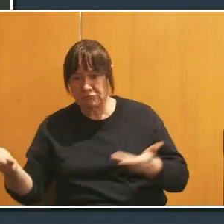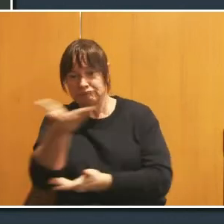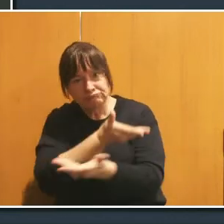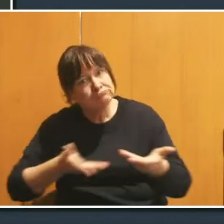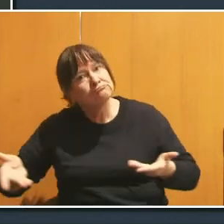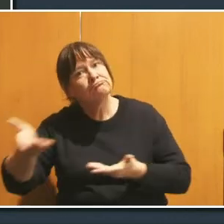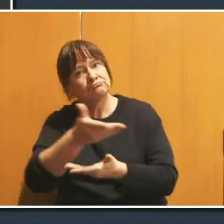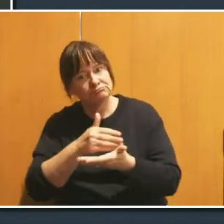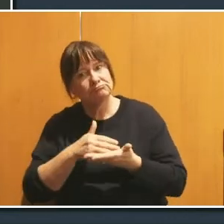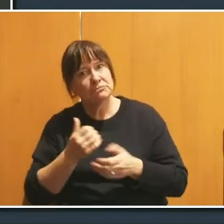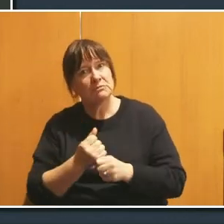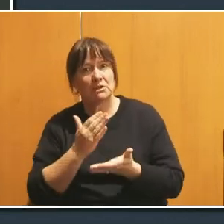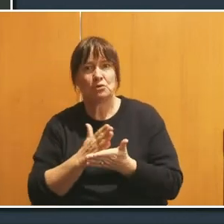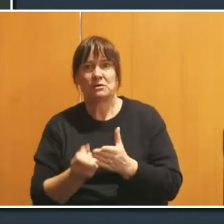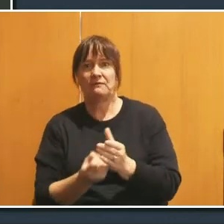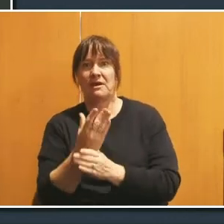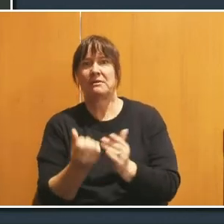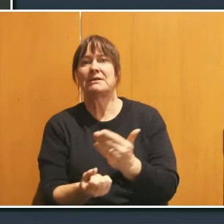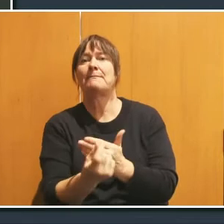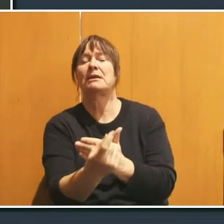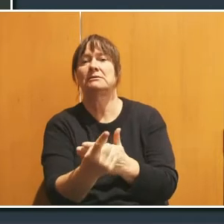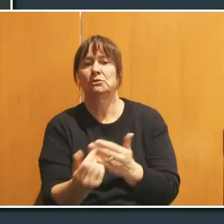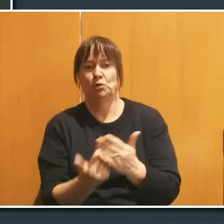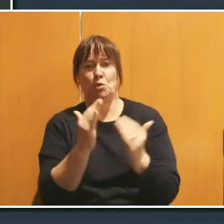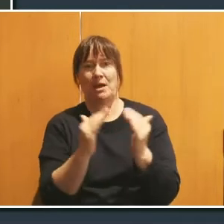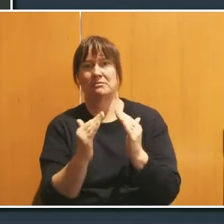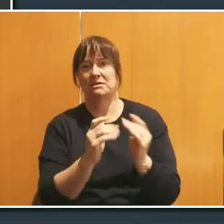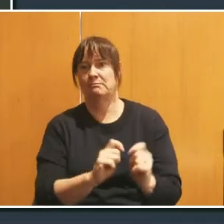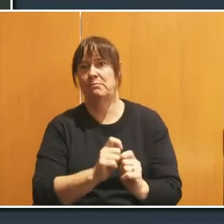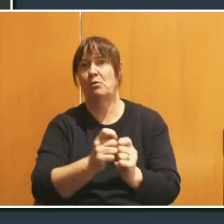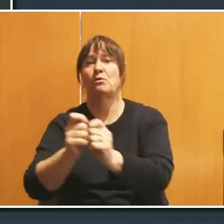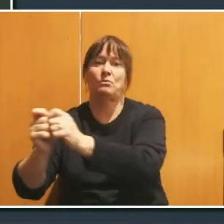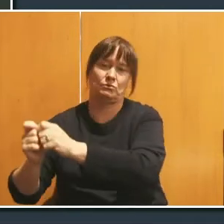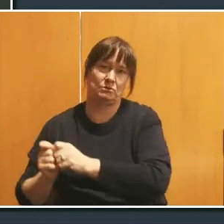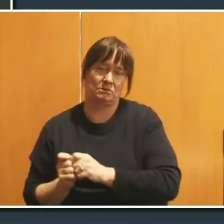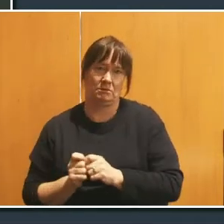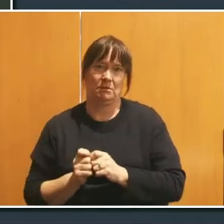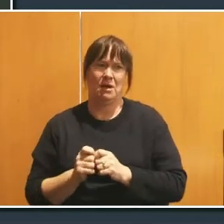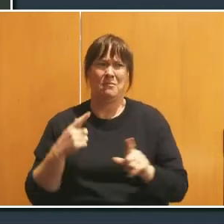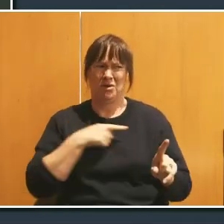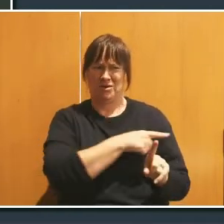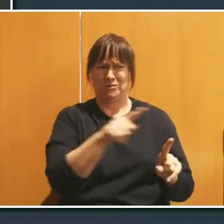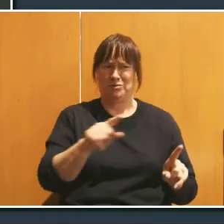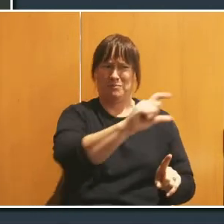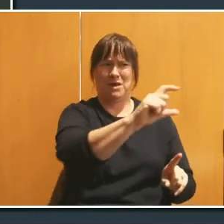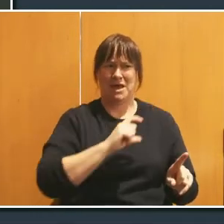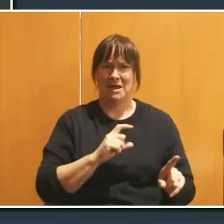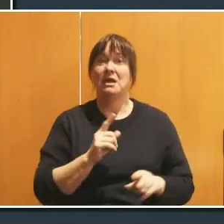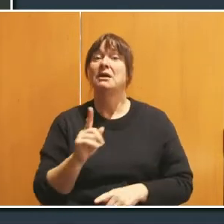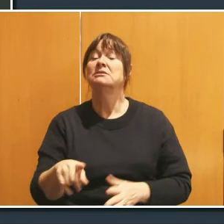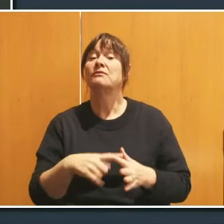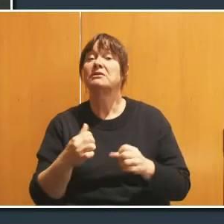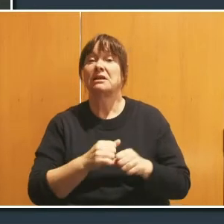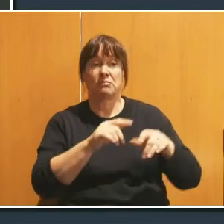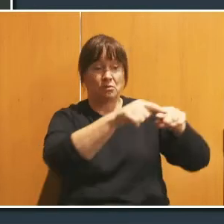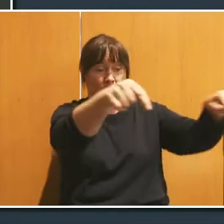the hurdle of these large upfront contributions. For example, when we subdivide, say, a